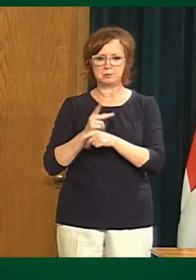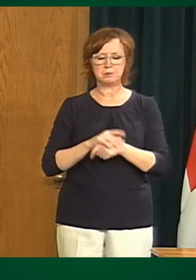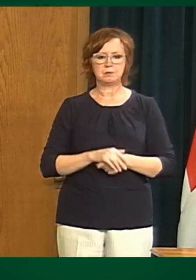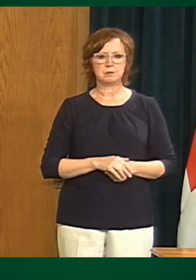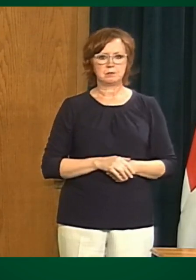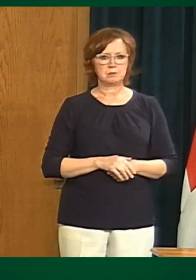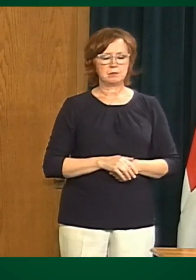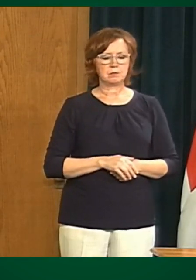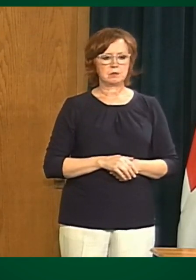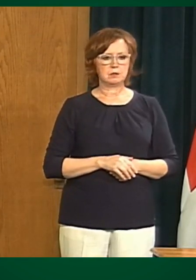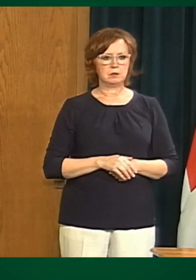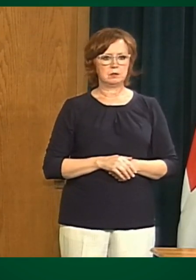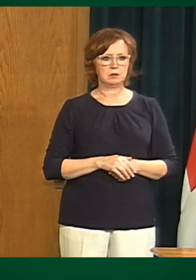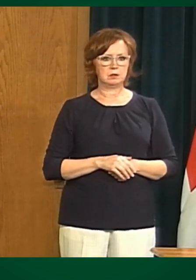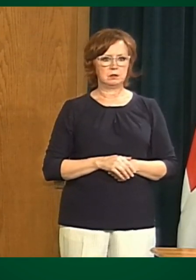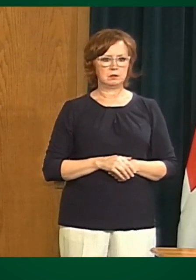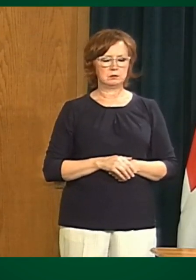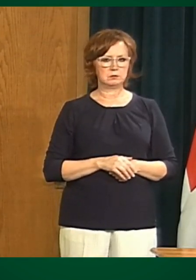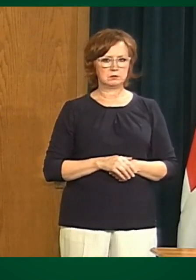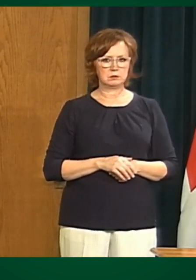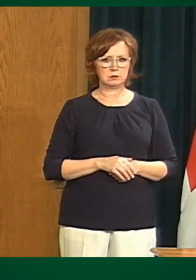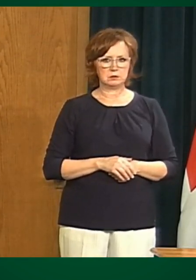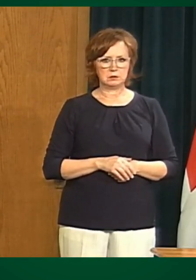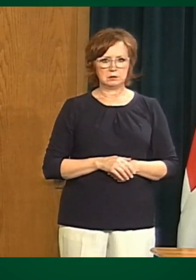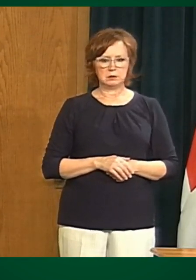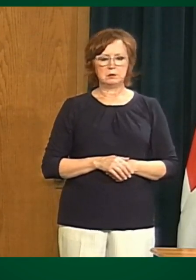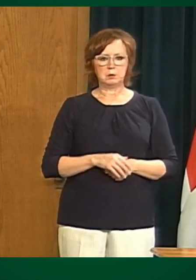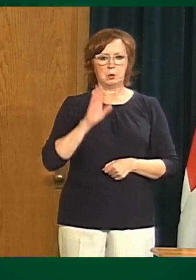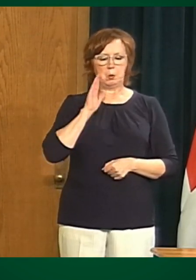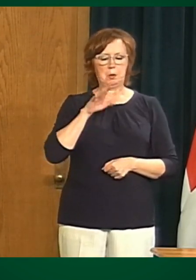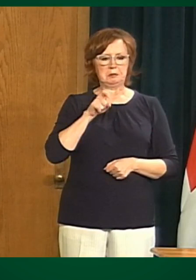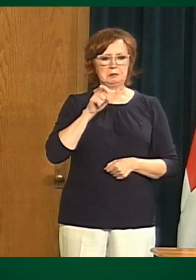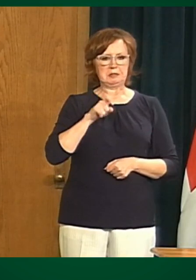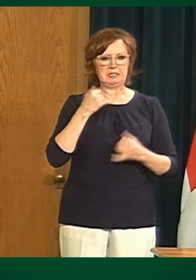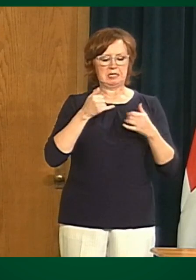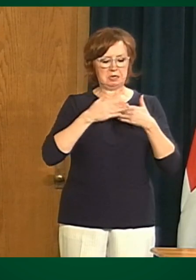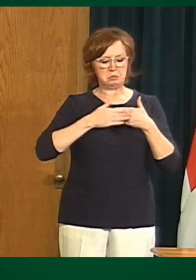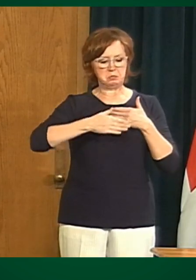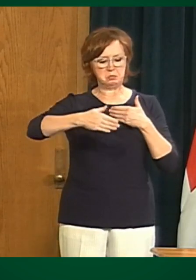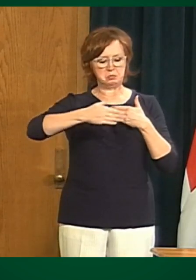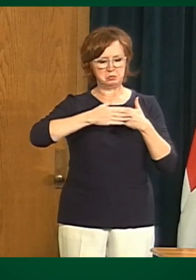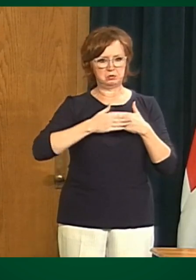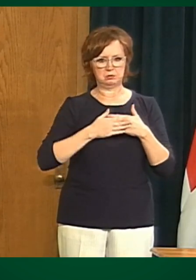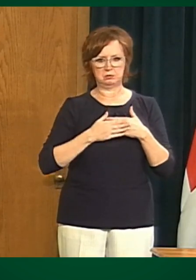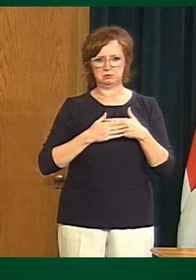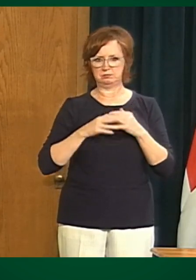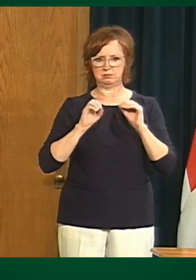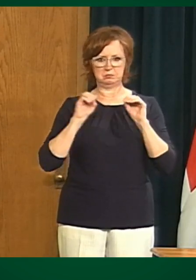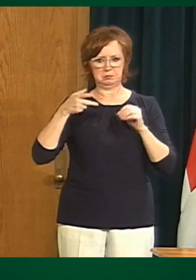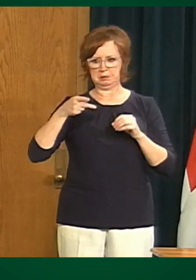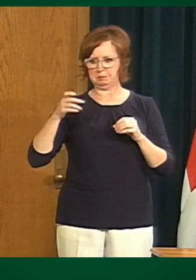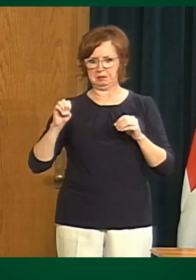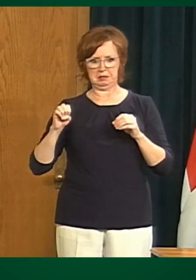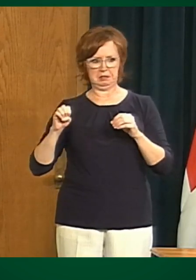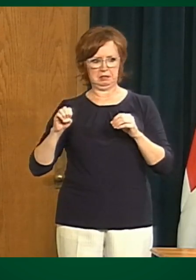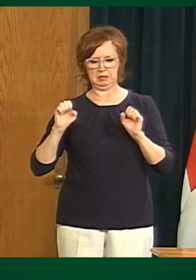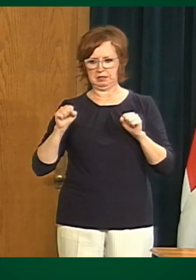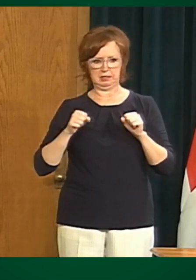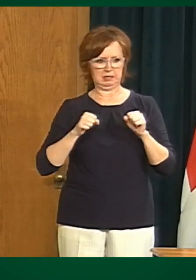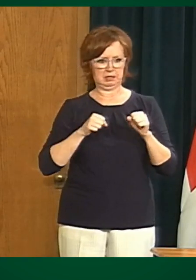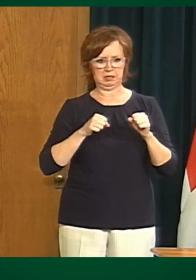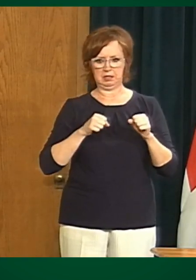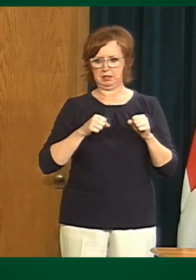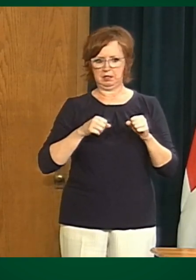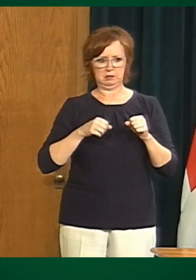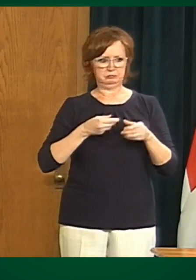need all, if not at least most of it in the days ahead. So we do not have personal protection equipment at this point in time to